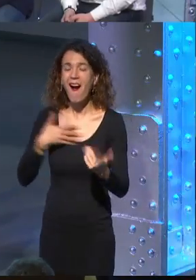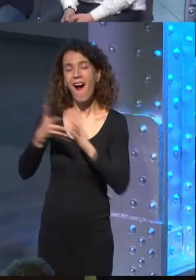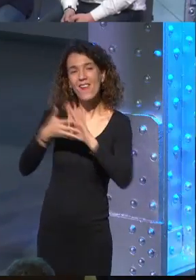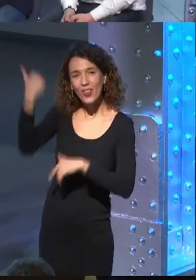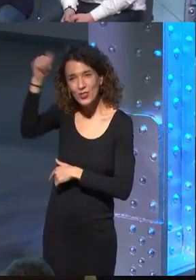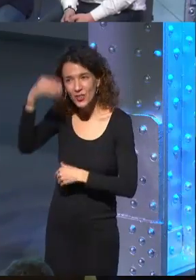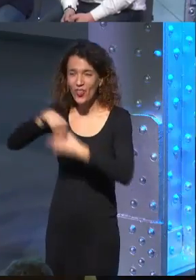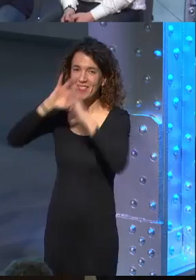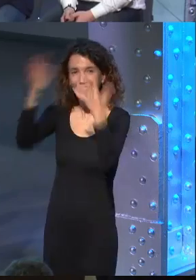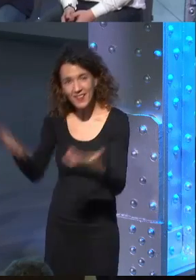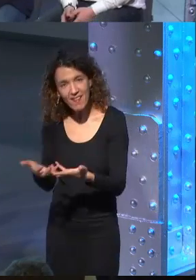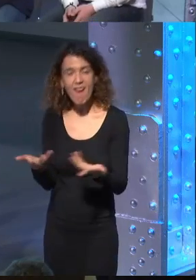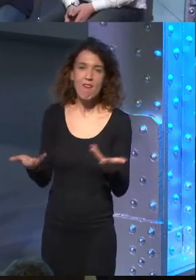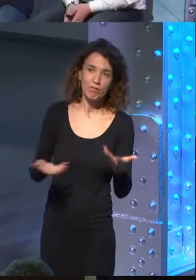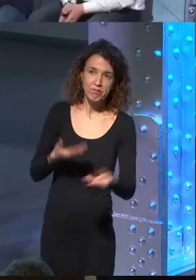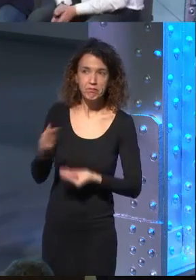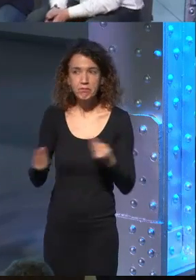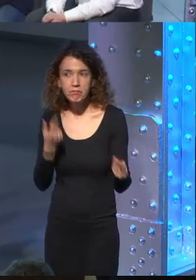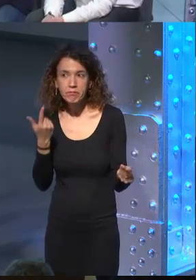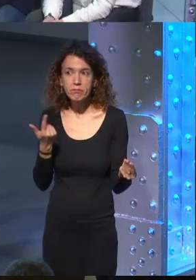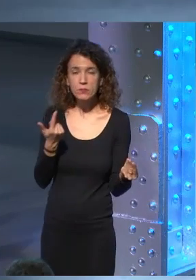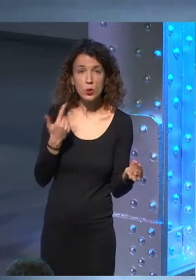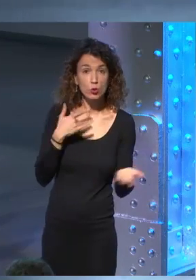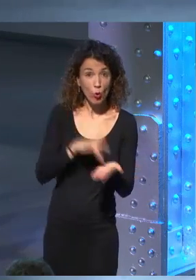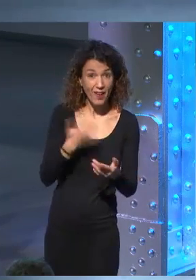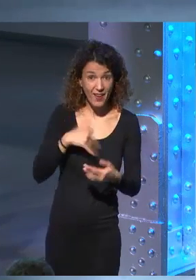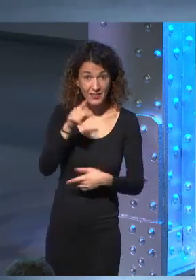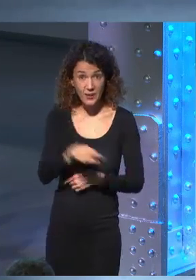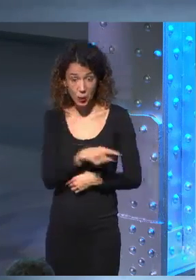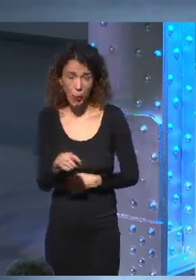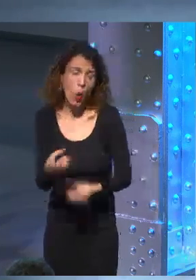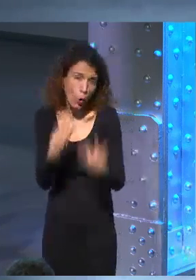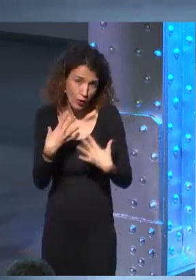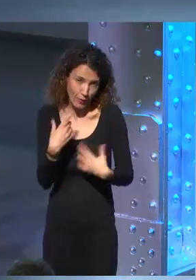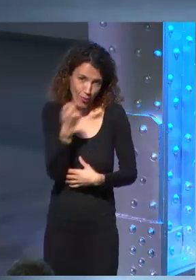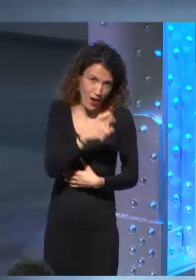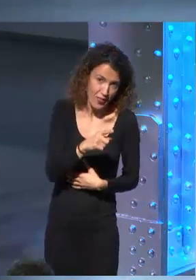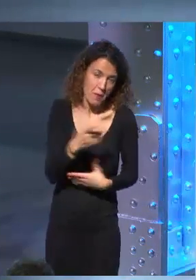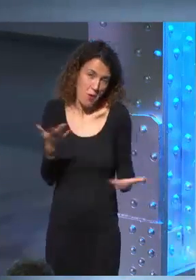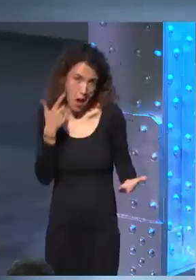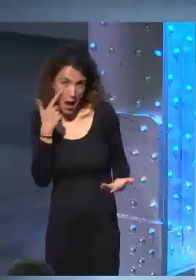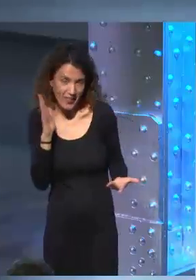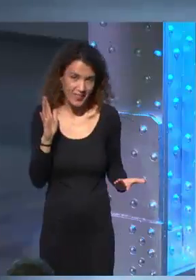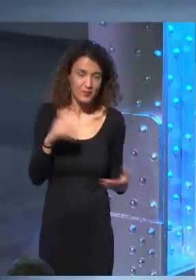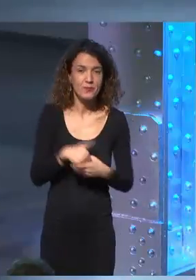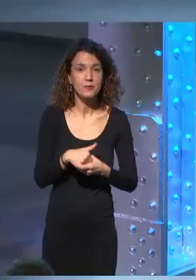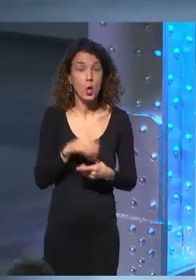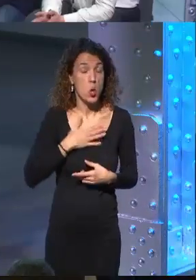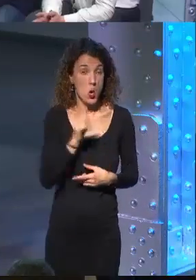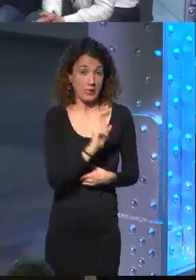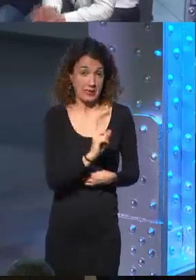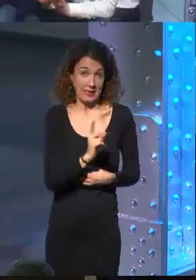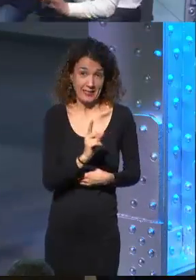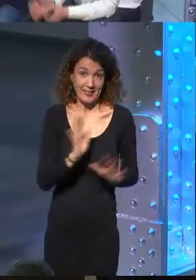these ages. So I'm talking to a guy through the internet. I don't know. Maybe you shouldn't tell us,